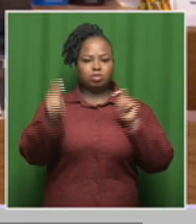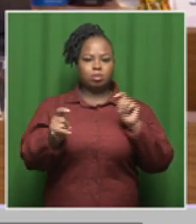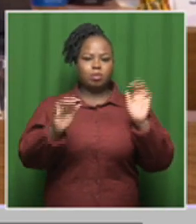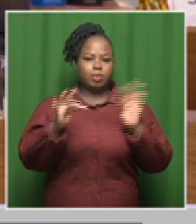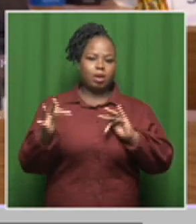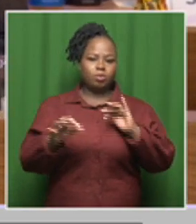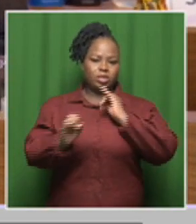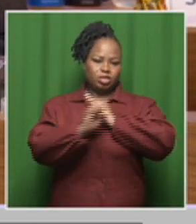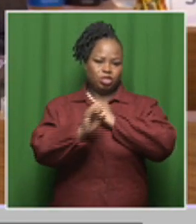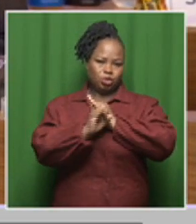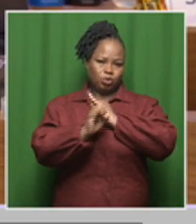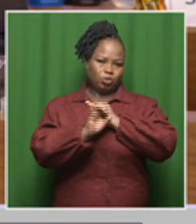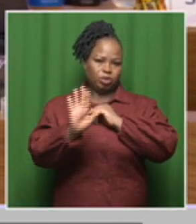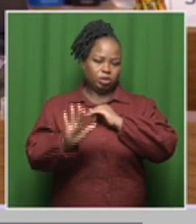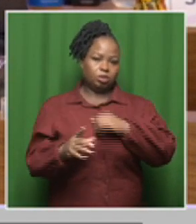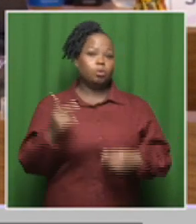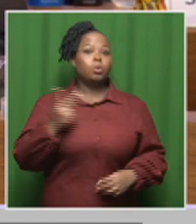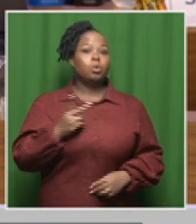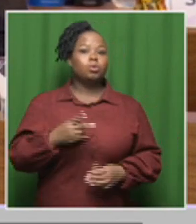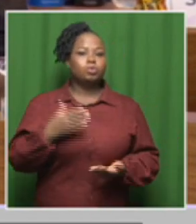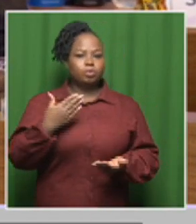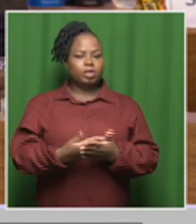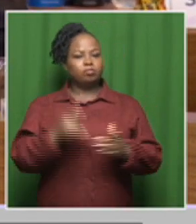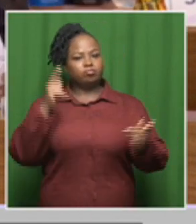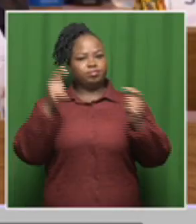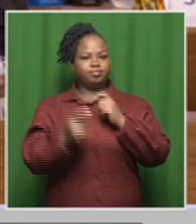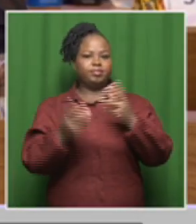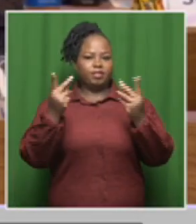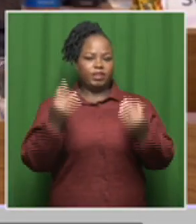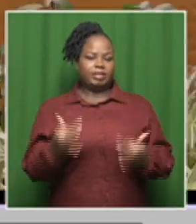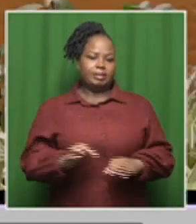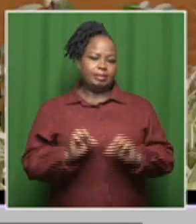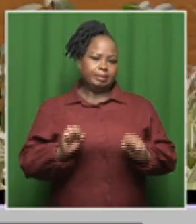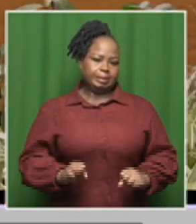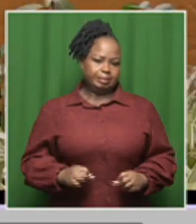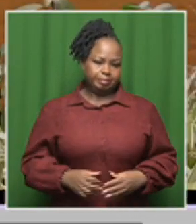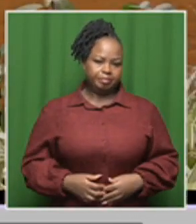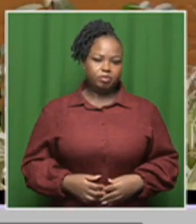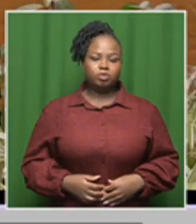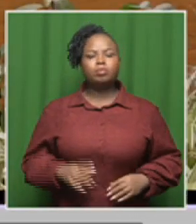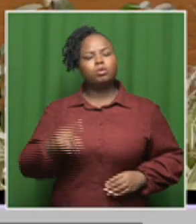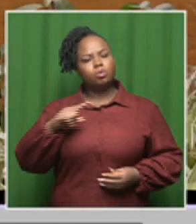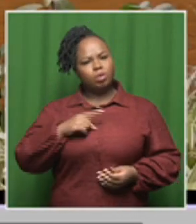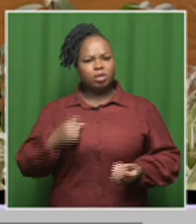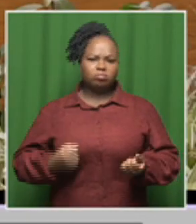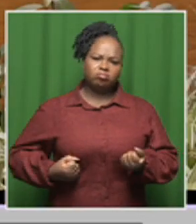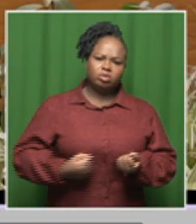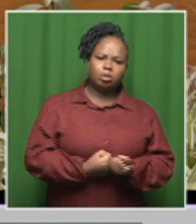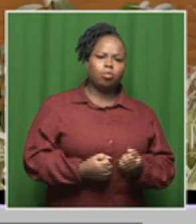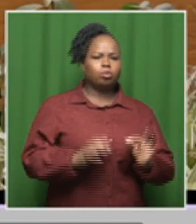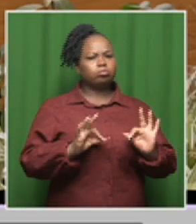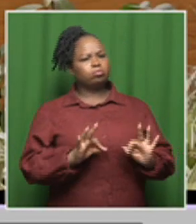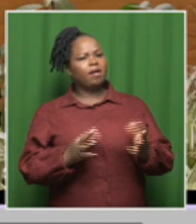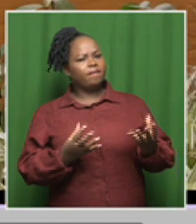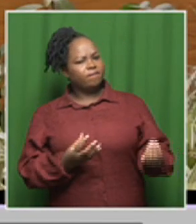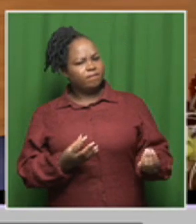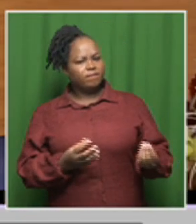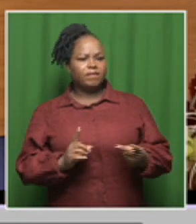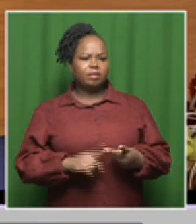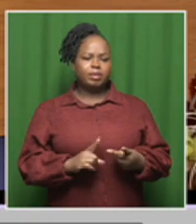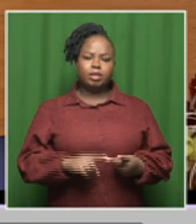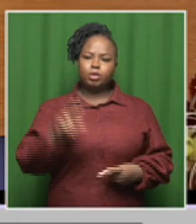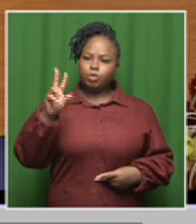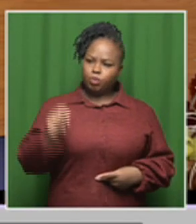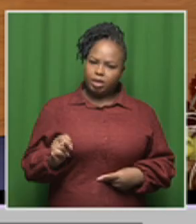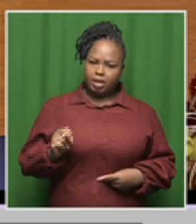institutions, and by extension, transform the whole financial system. There's a support, there's a buying in from the